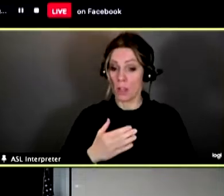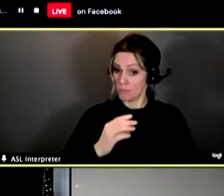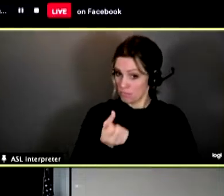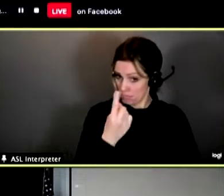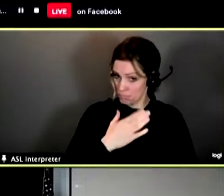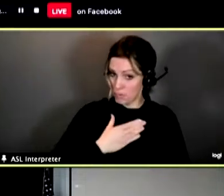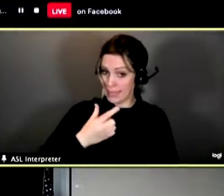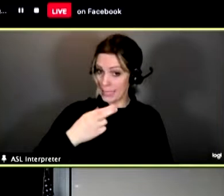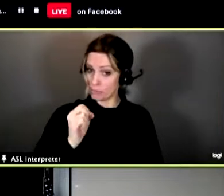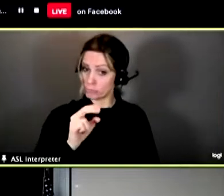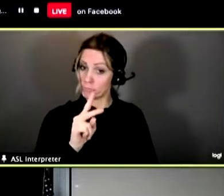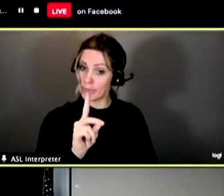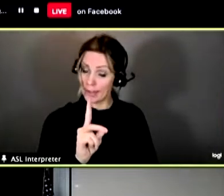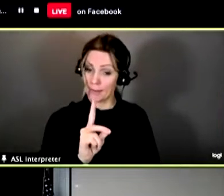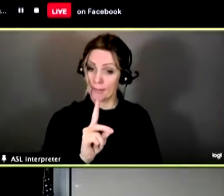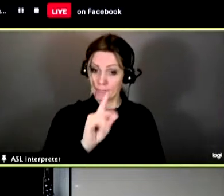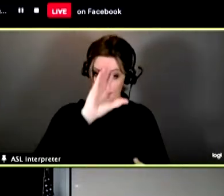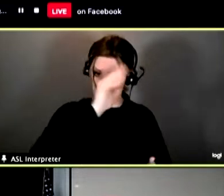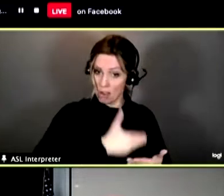who was living in the same building, has